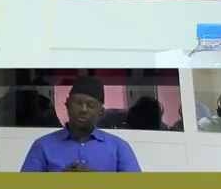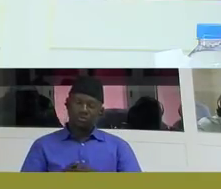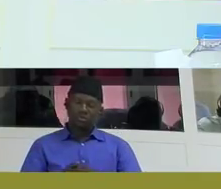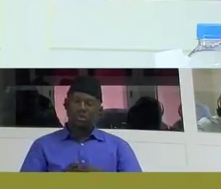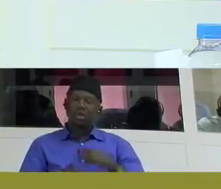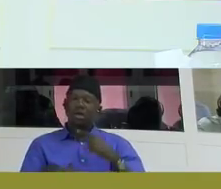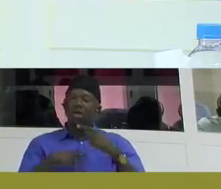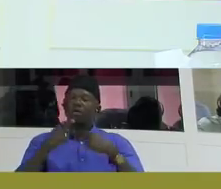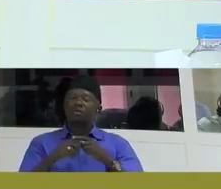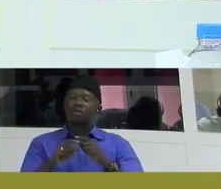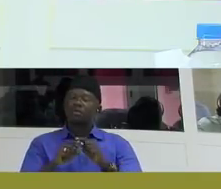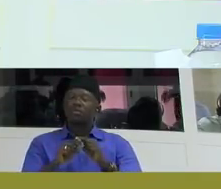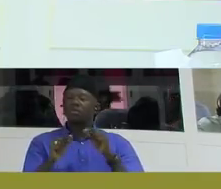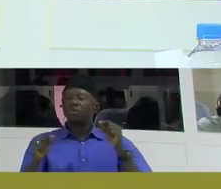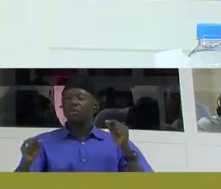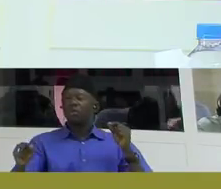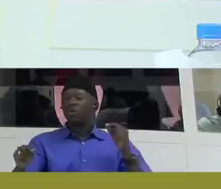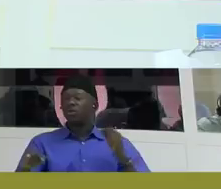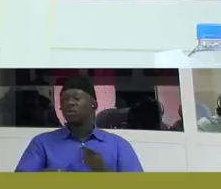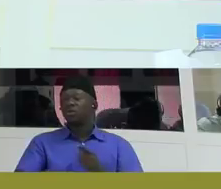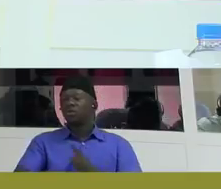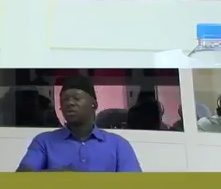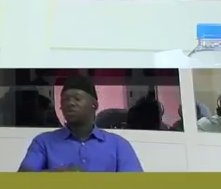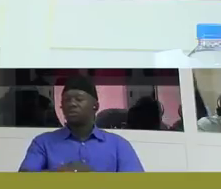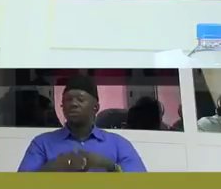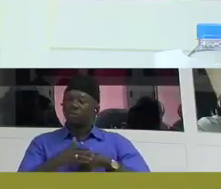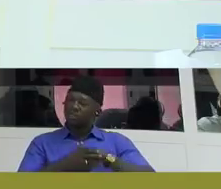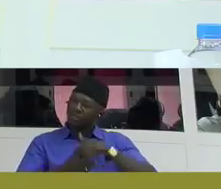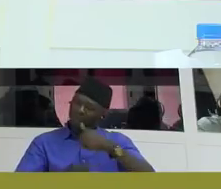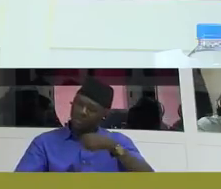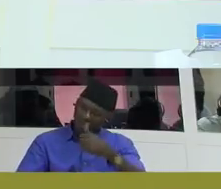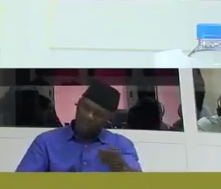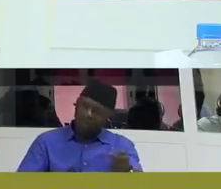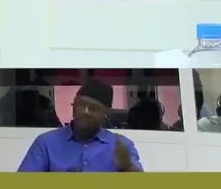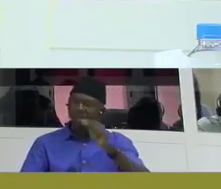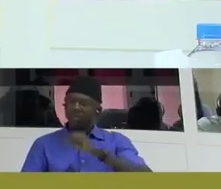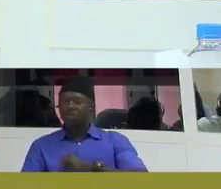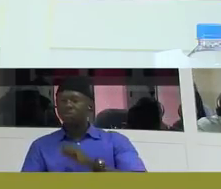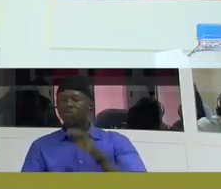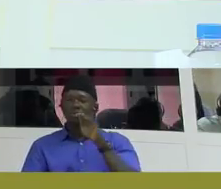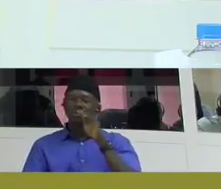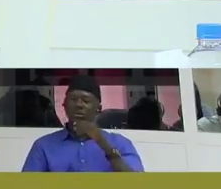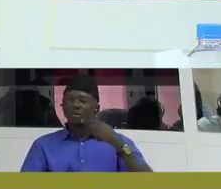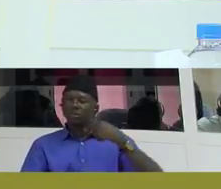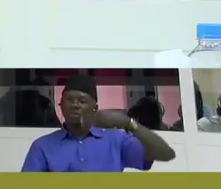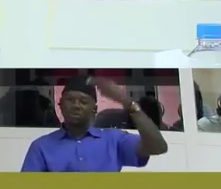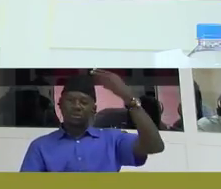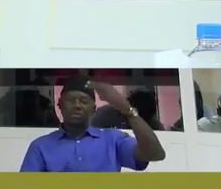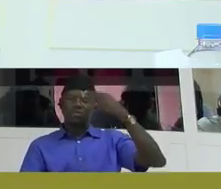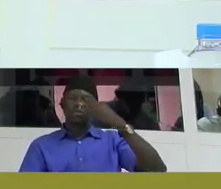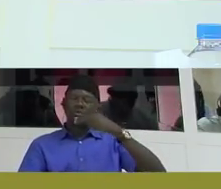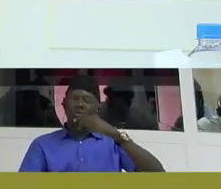After a long delay, going in and out and calling senior police officers.